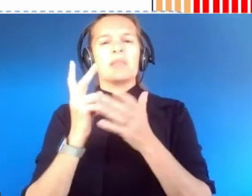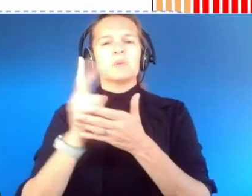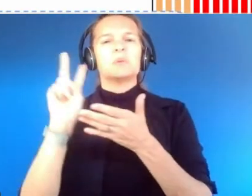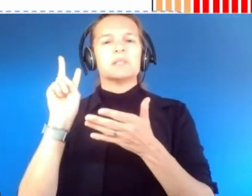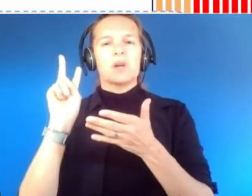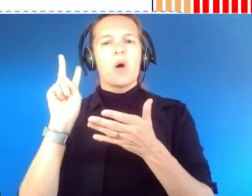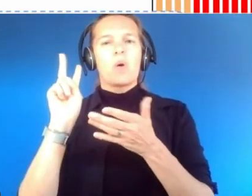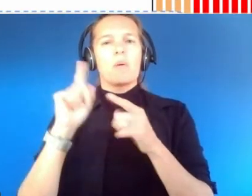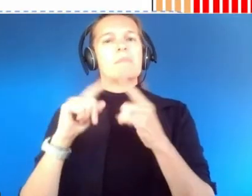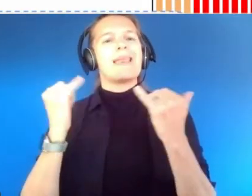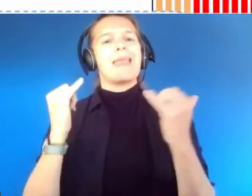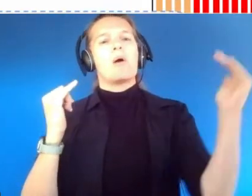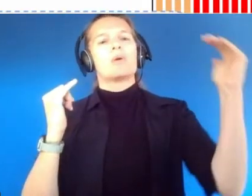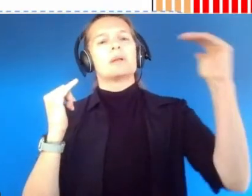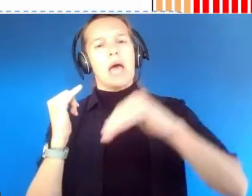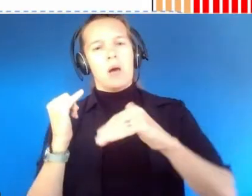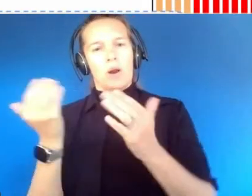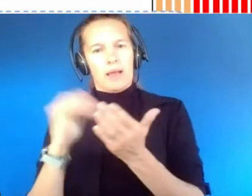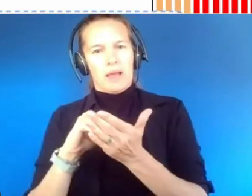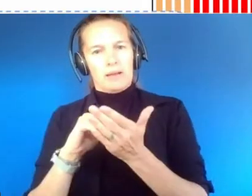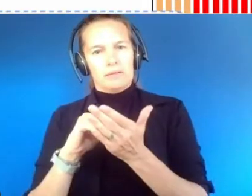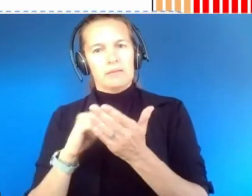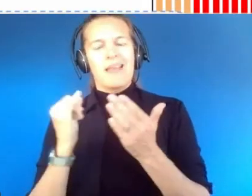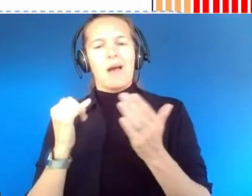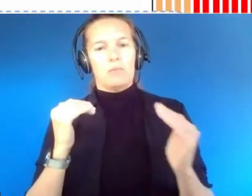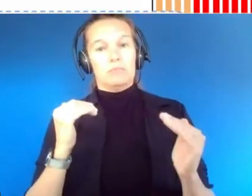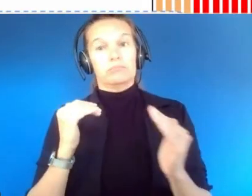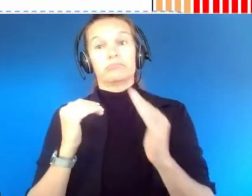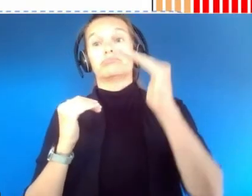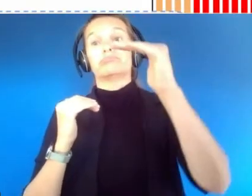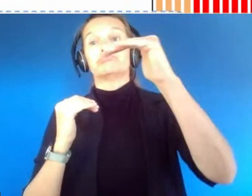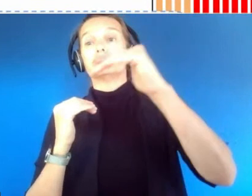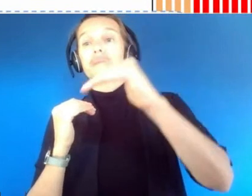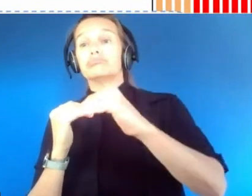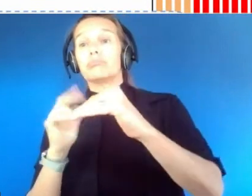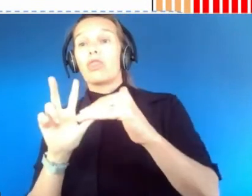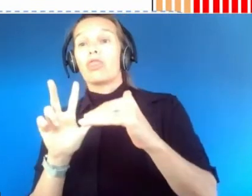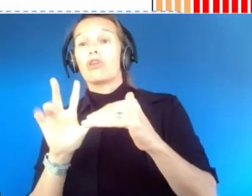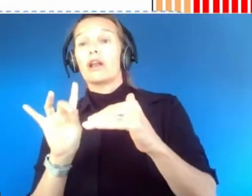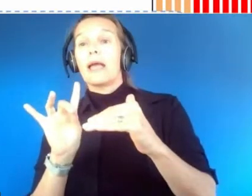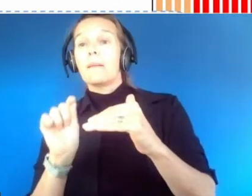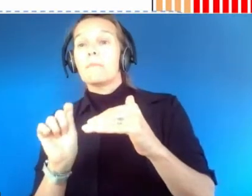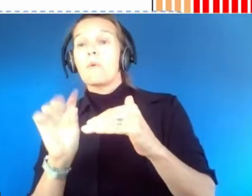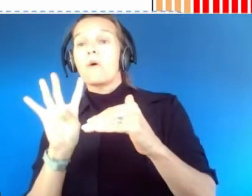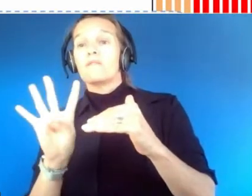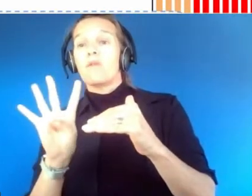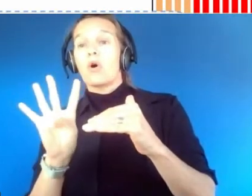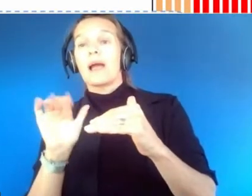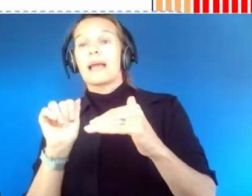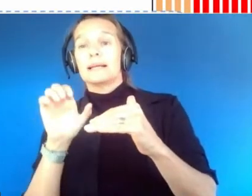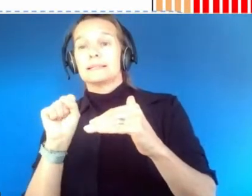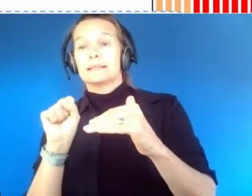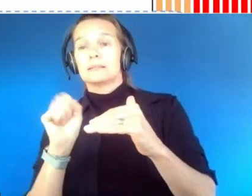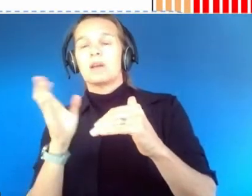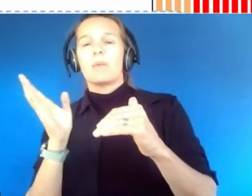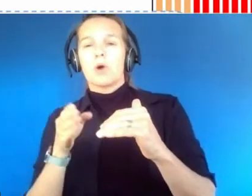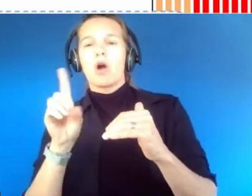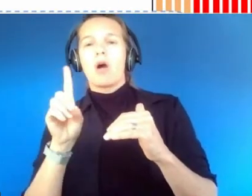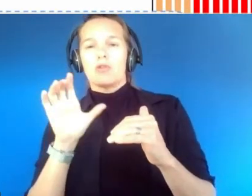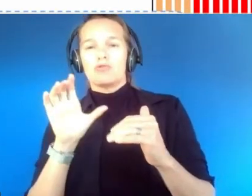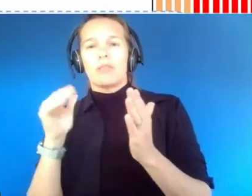has come down again, now down into the 30s again to 38.4 cases per 100,000 per